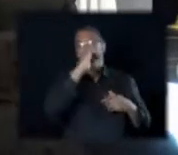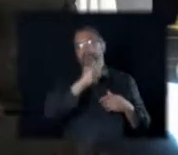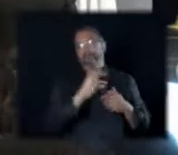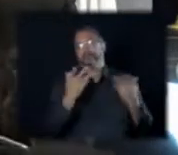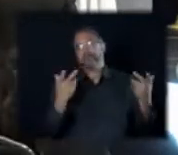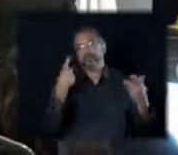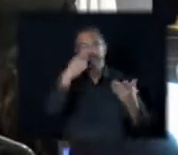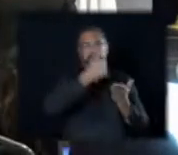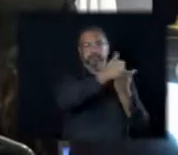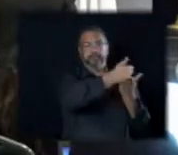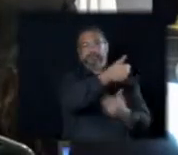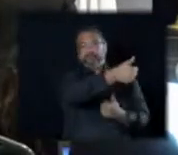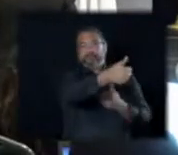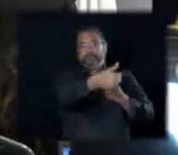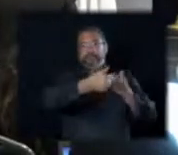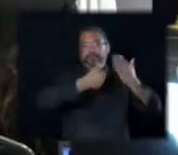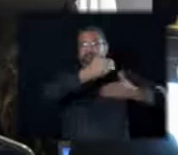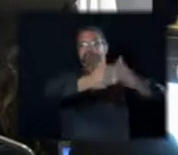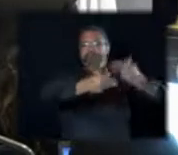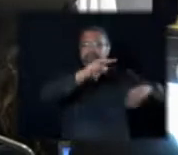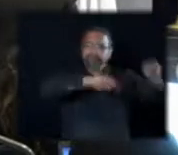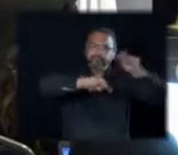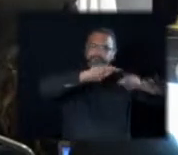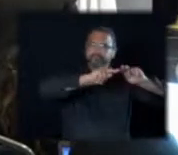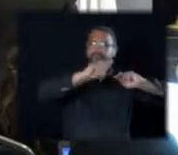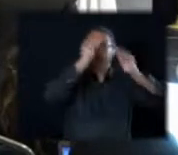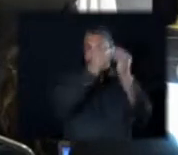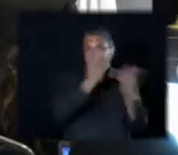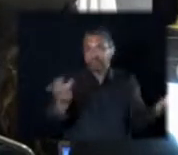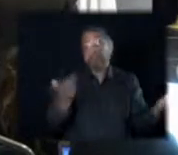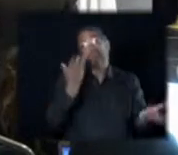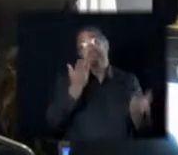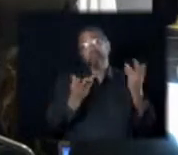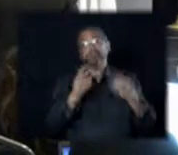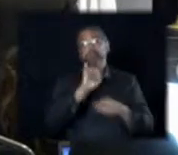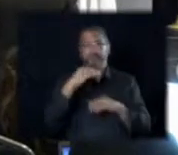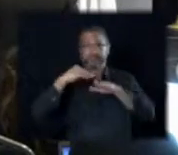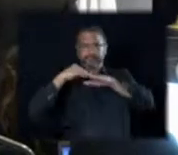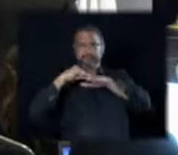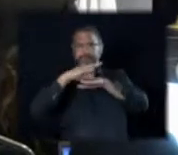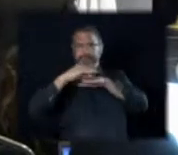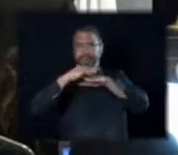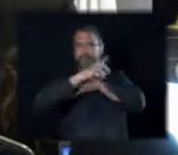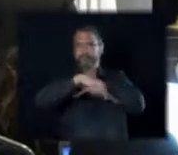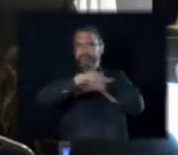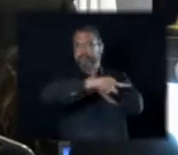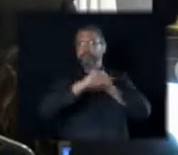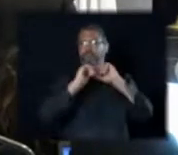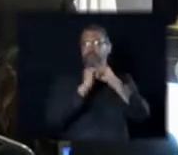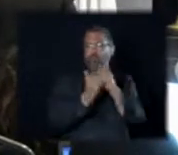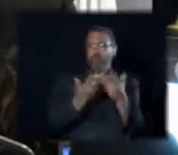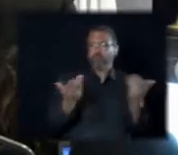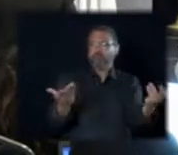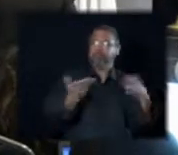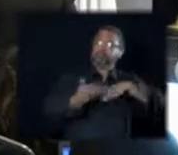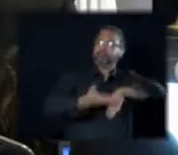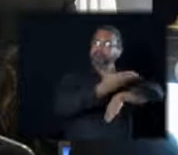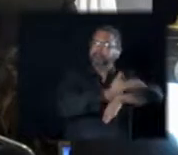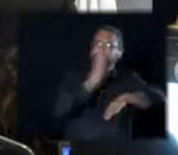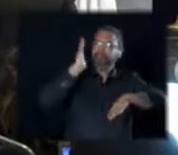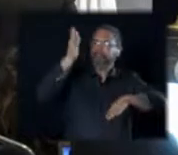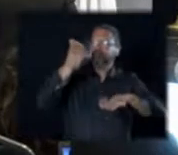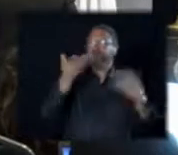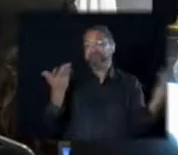firm that provides not only help with the current process of analysis of the information, but that also provides advice